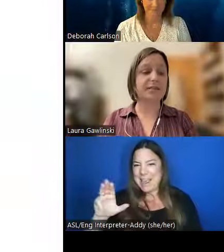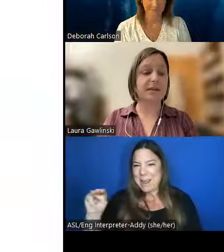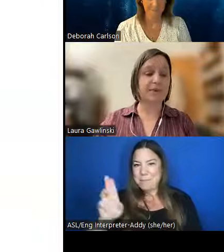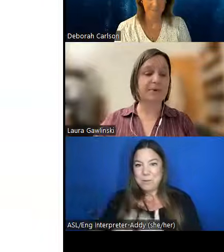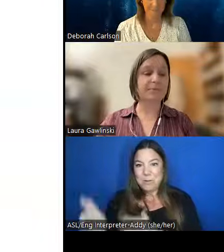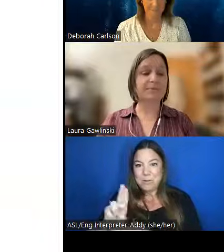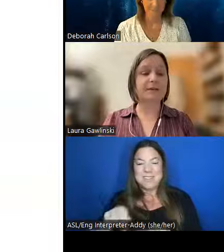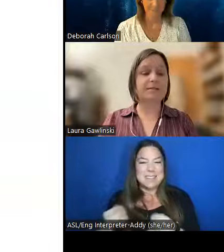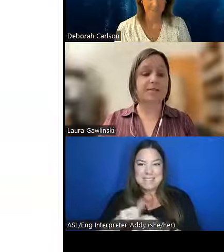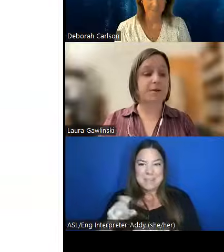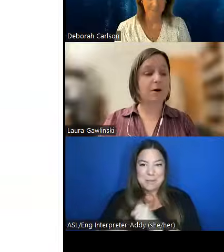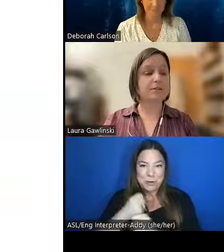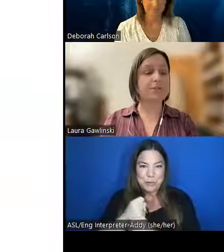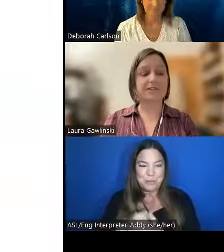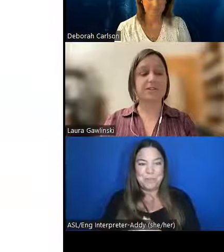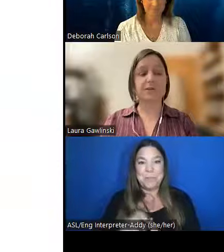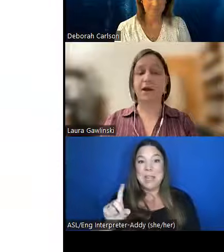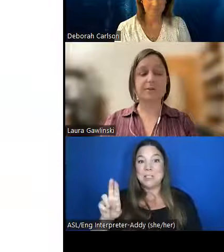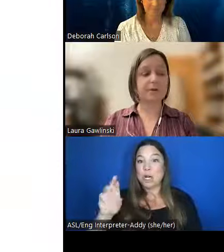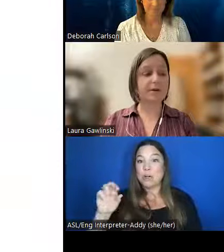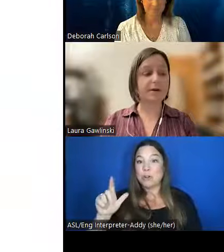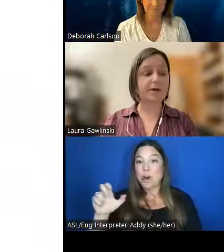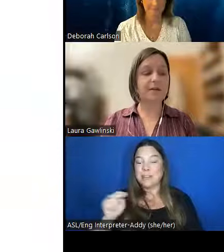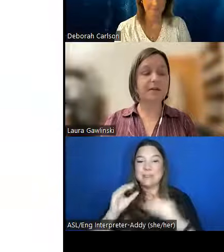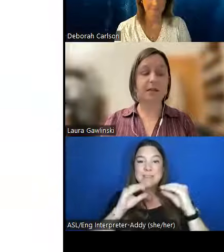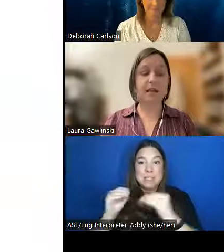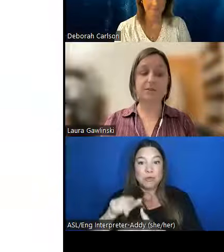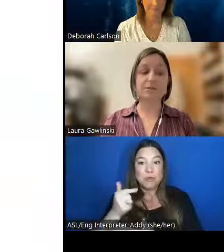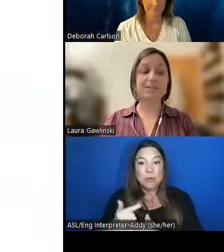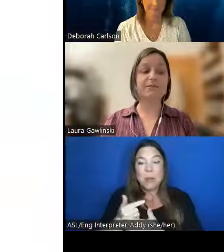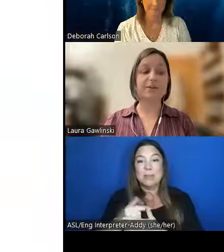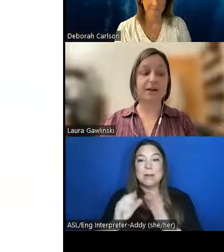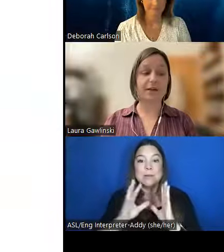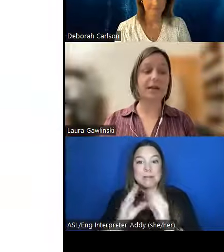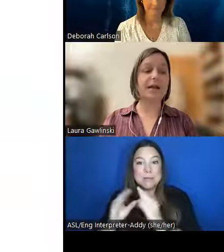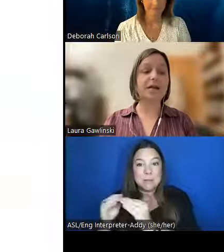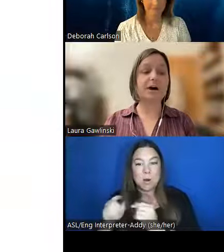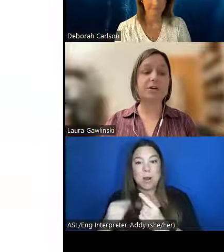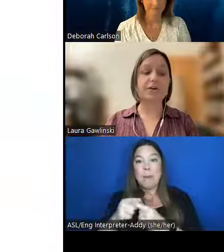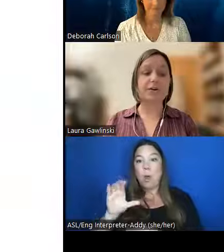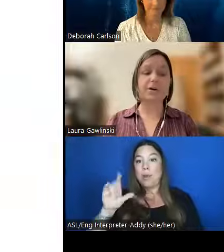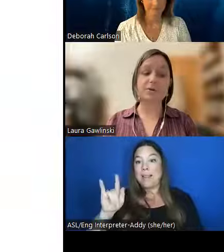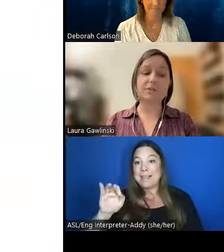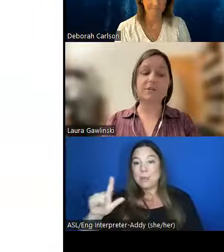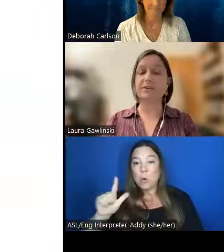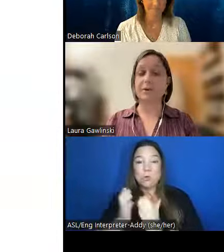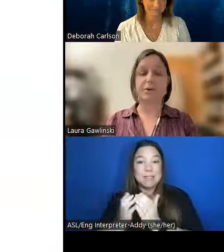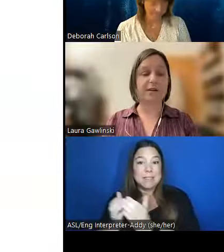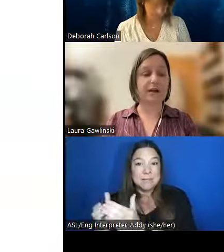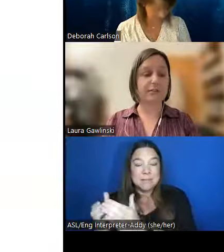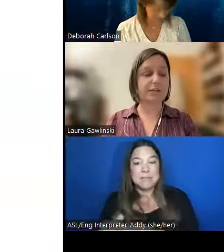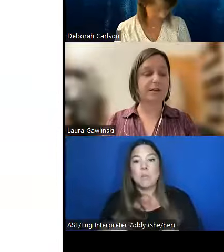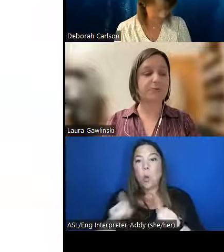in the same year. Dr. Carlson teaches a graduate seminar in classical seafaring and undergraduate courses in